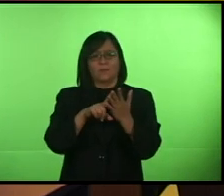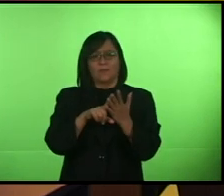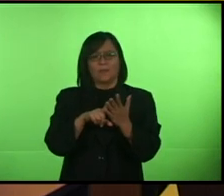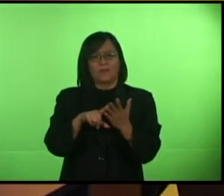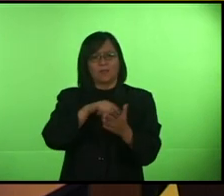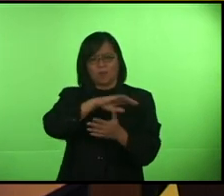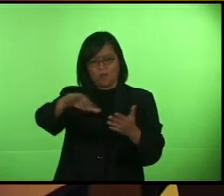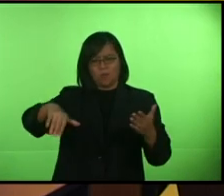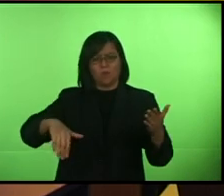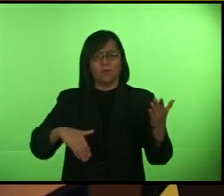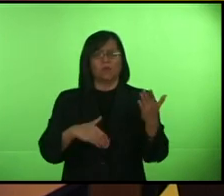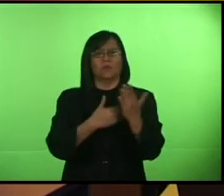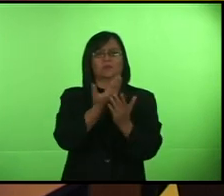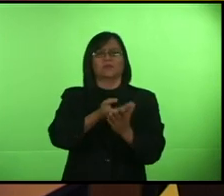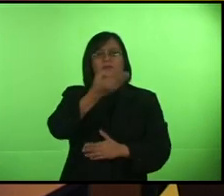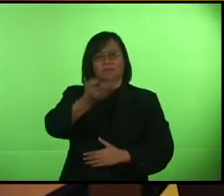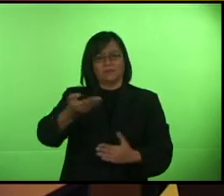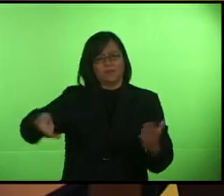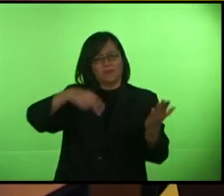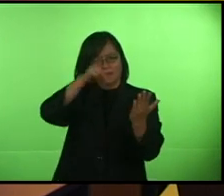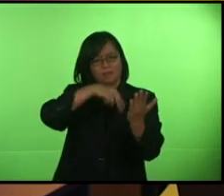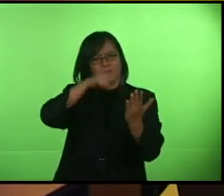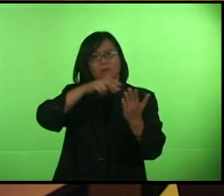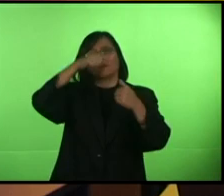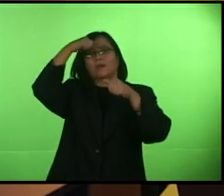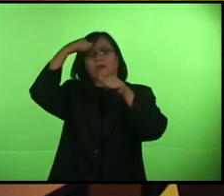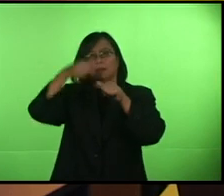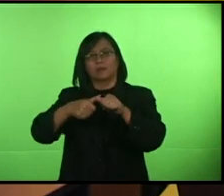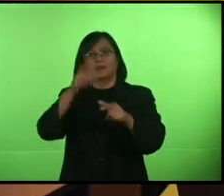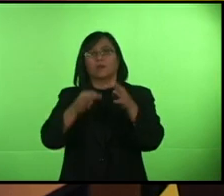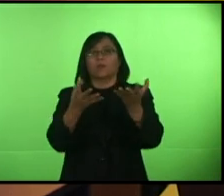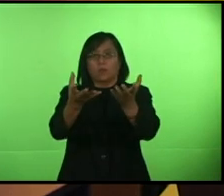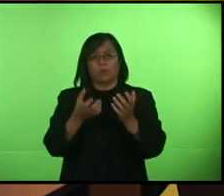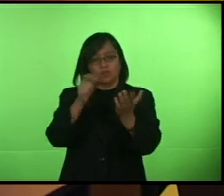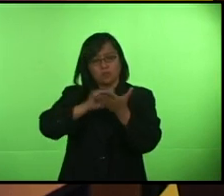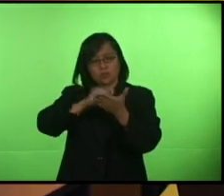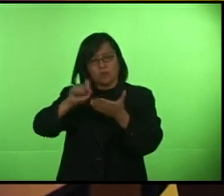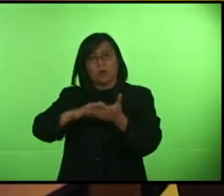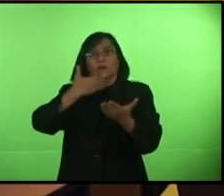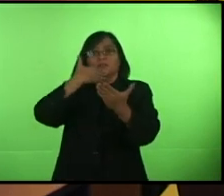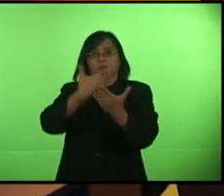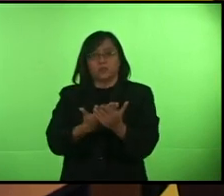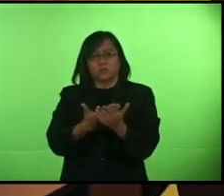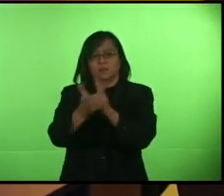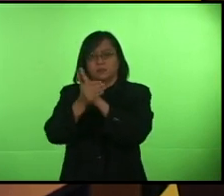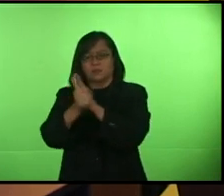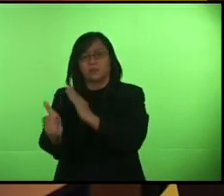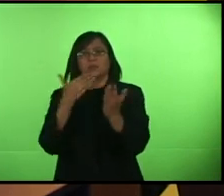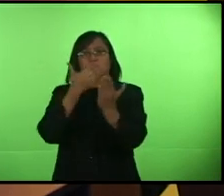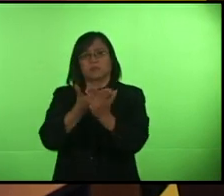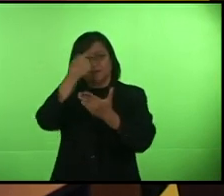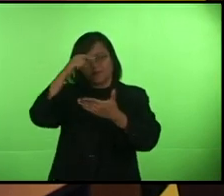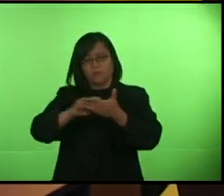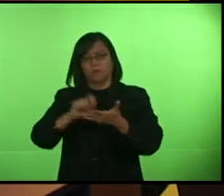is considered reading materials. So remember, if you want to write more efficiently, then you have to